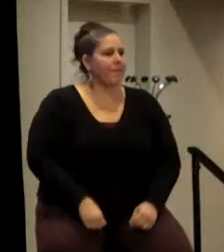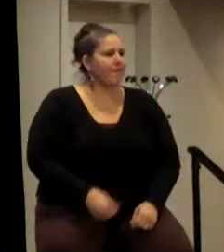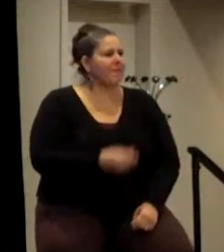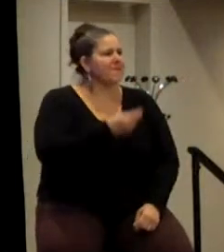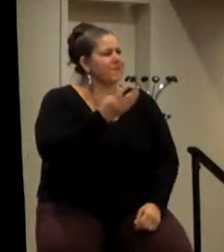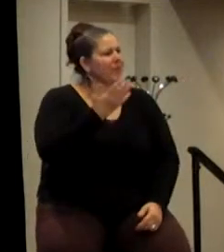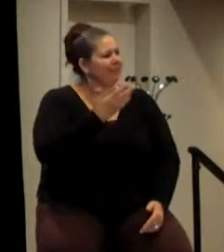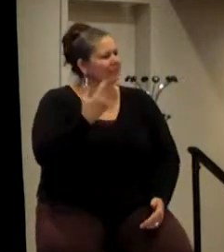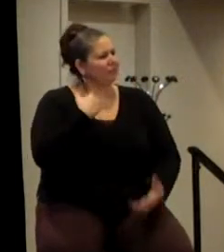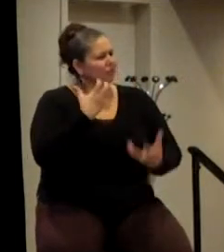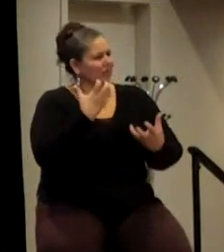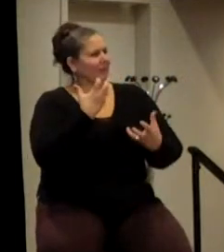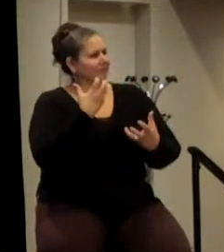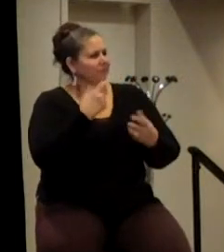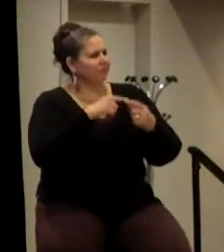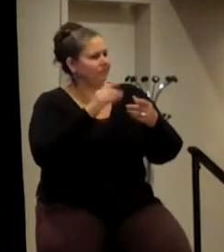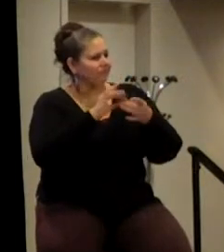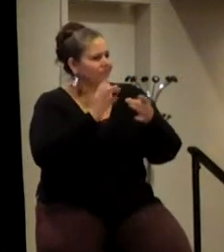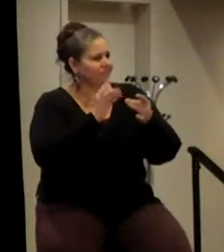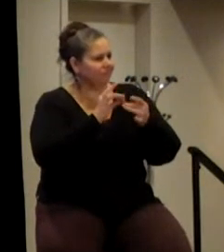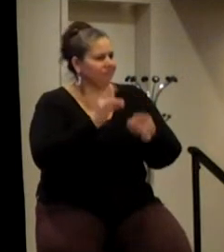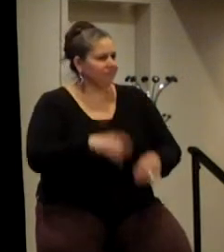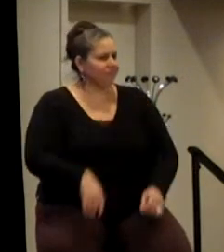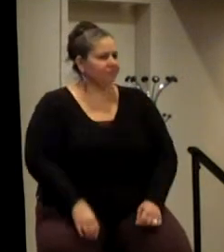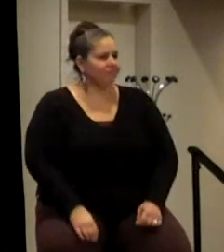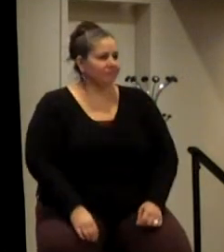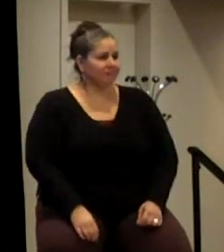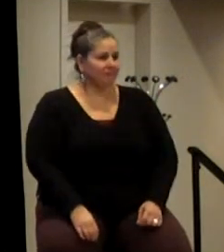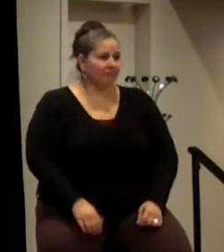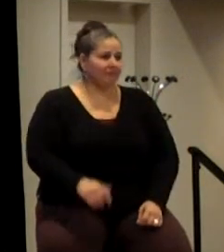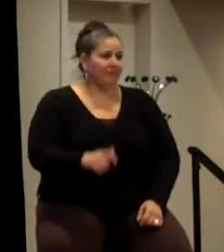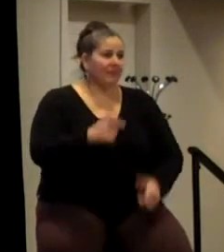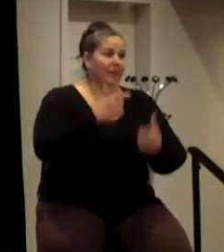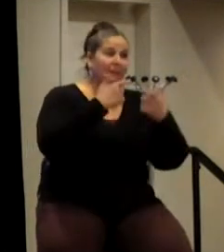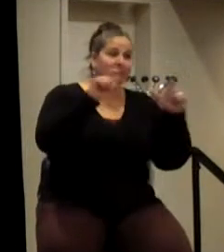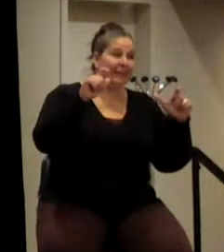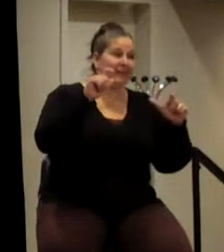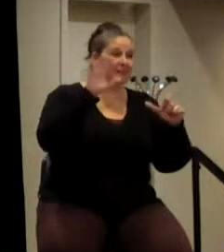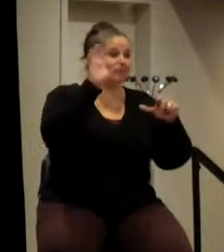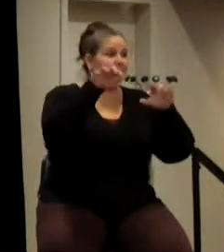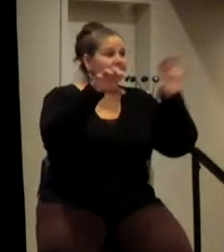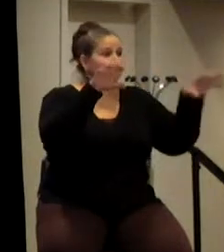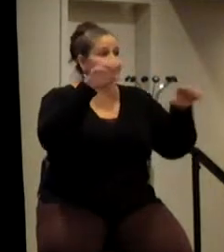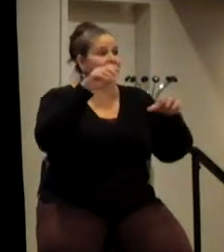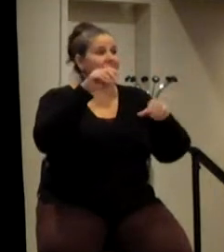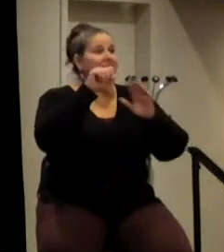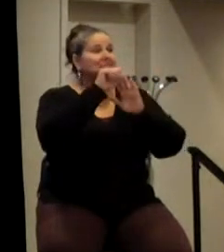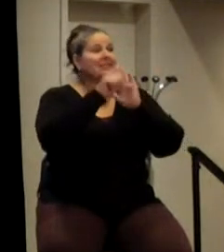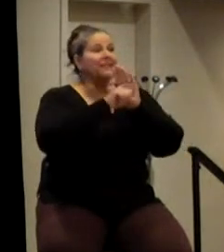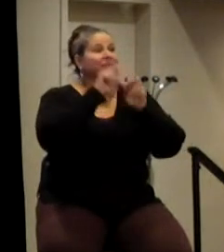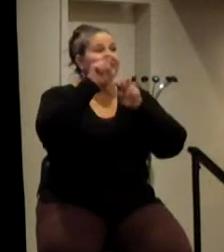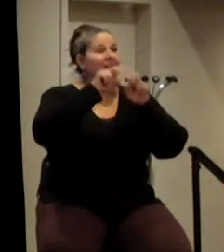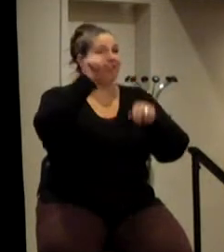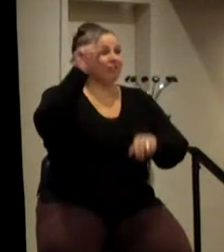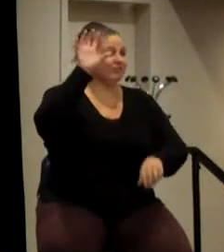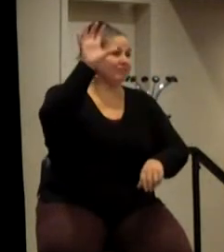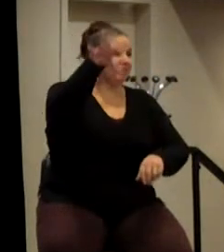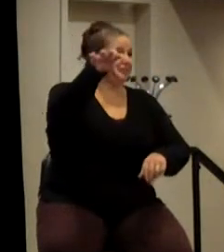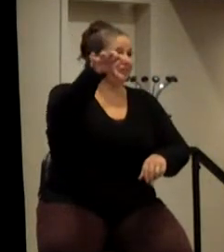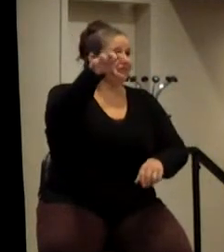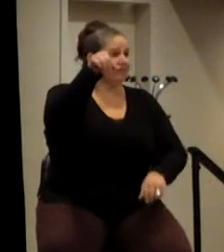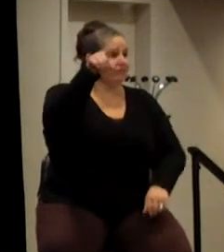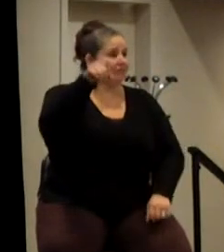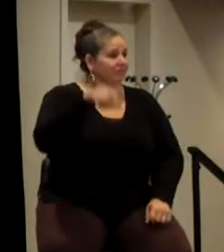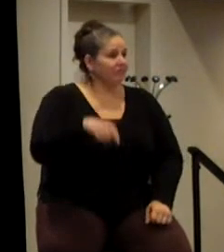is that the mega site at the fairgrounds, which has been an asset for the community, we help staff that site.